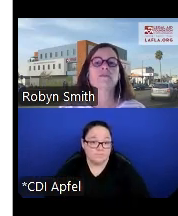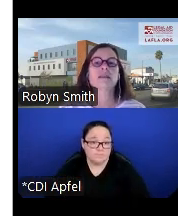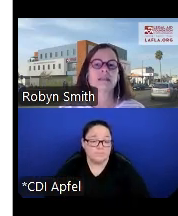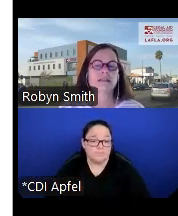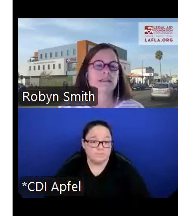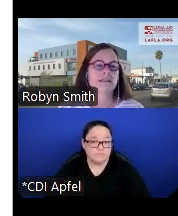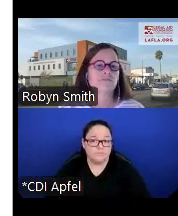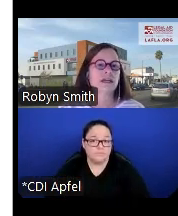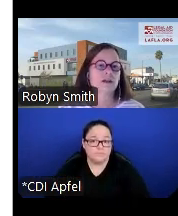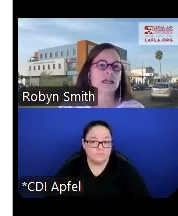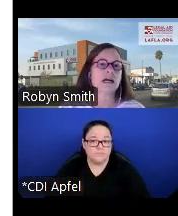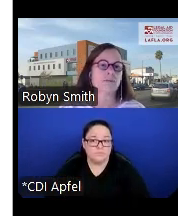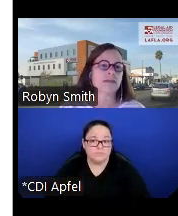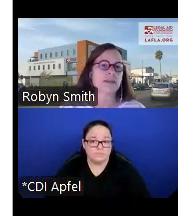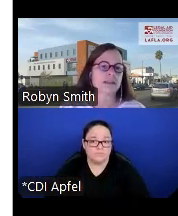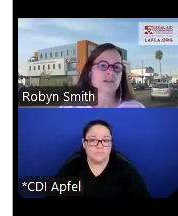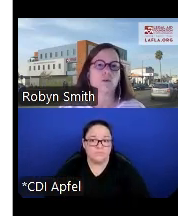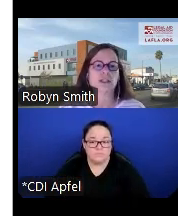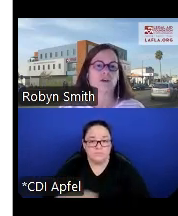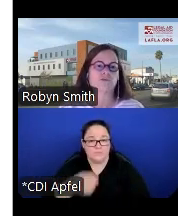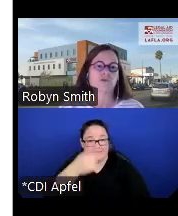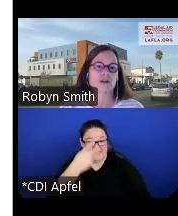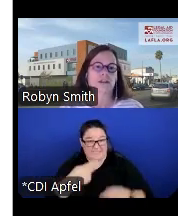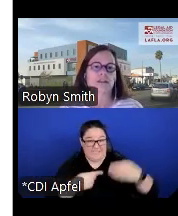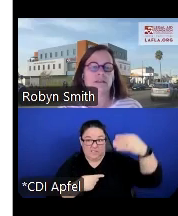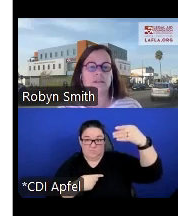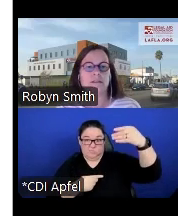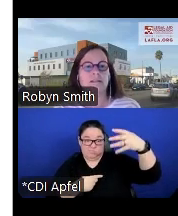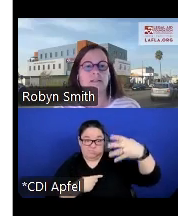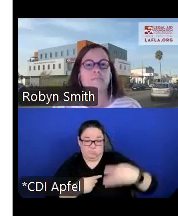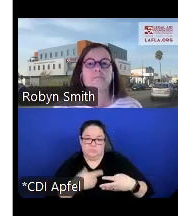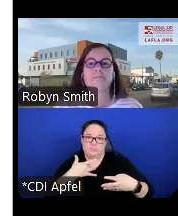Here we have a list of very common things to watch out for.